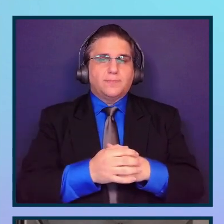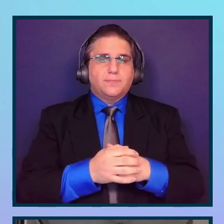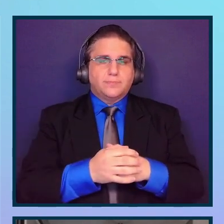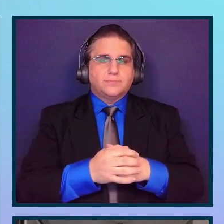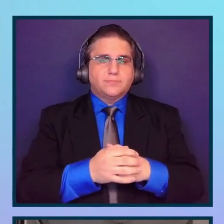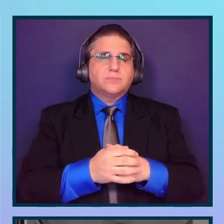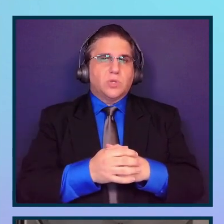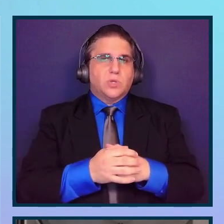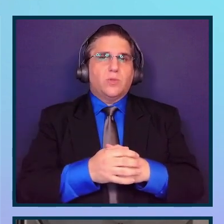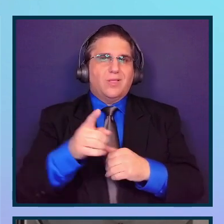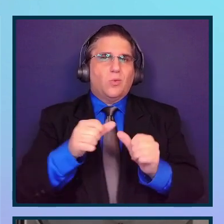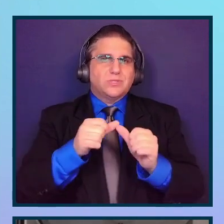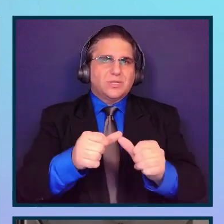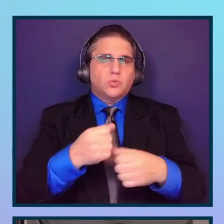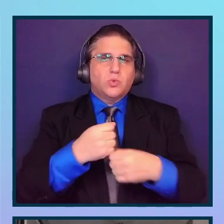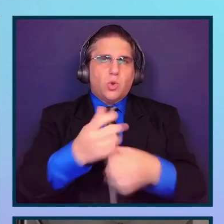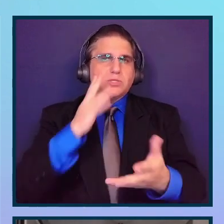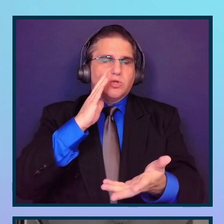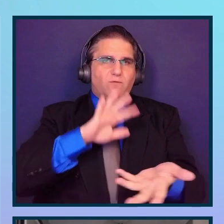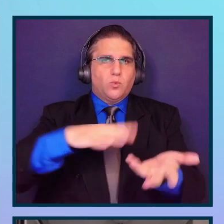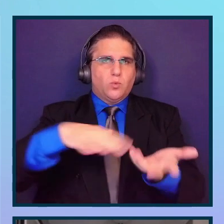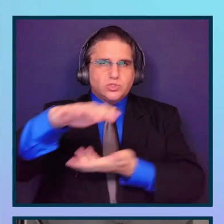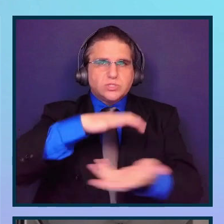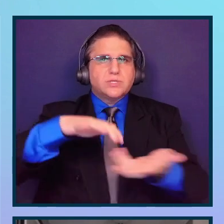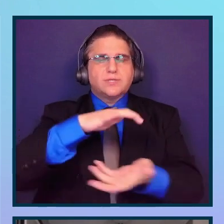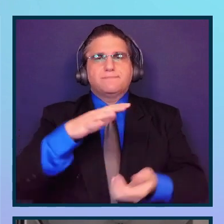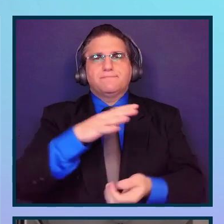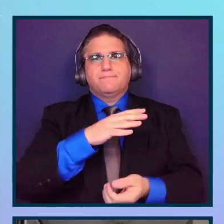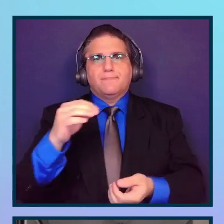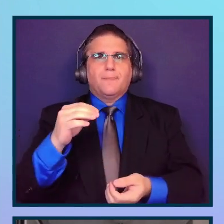continued to kind of cause some confusion and